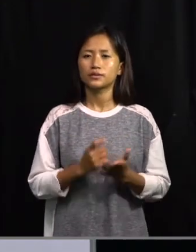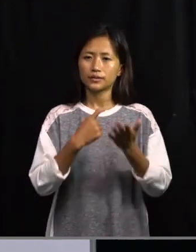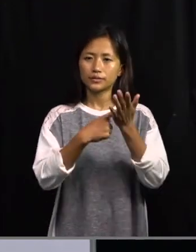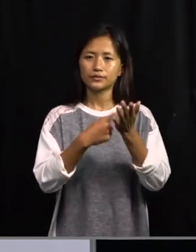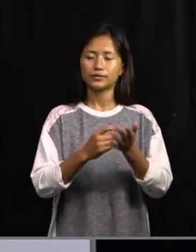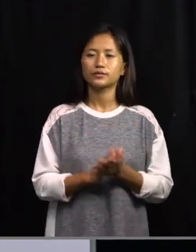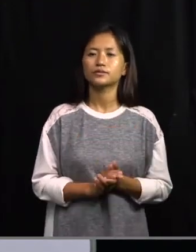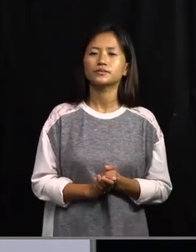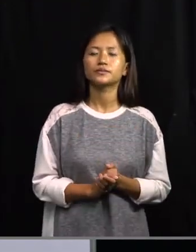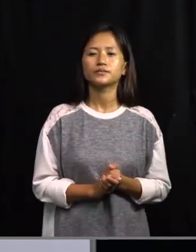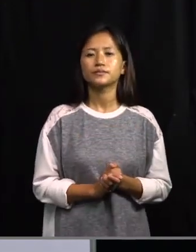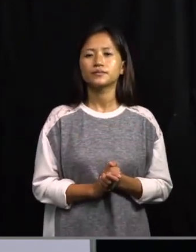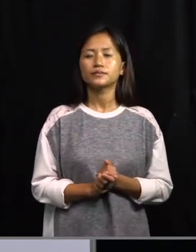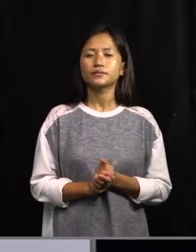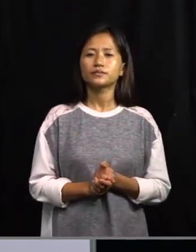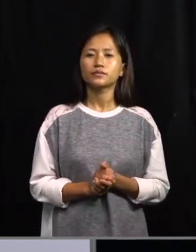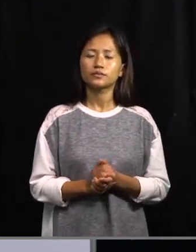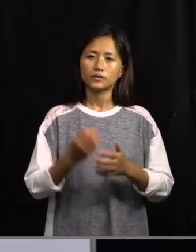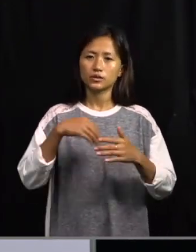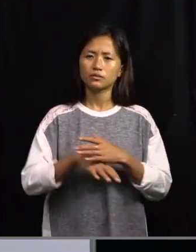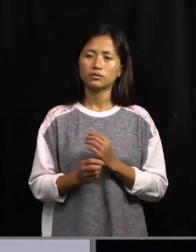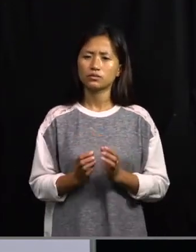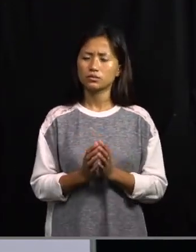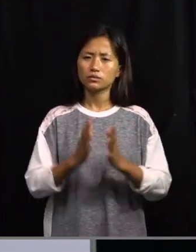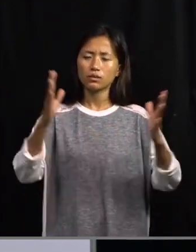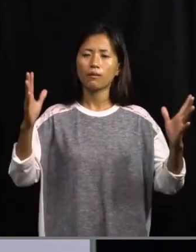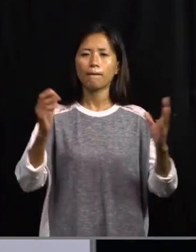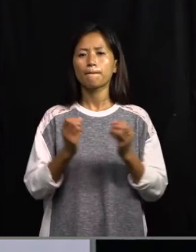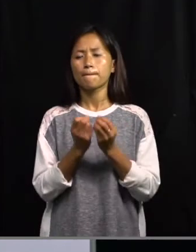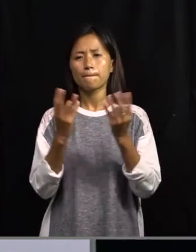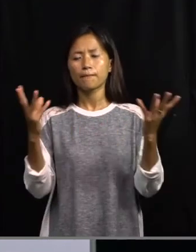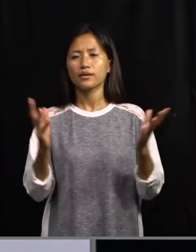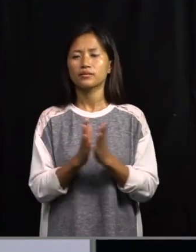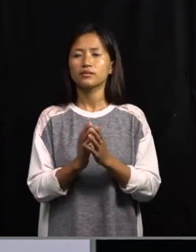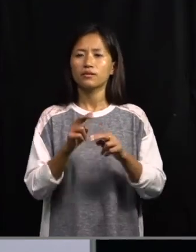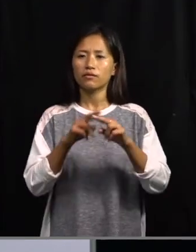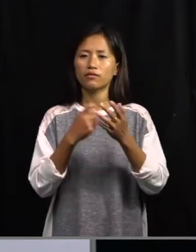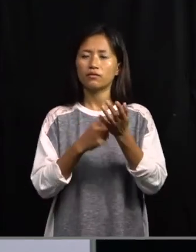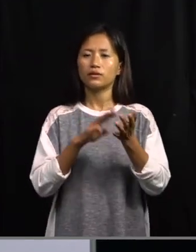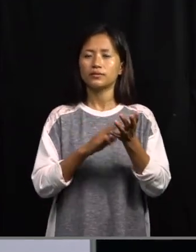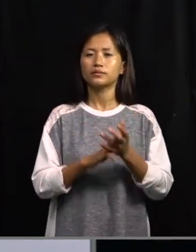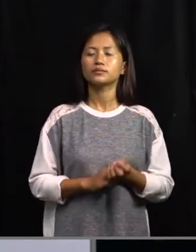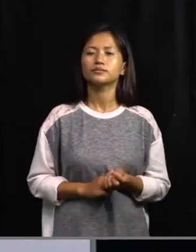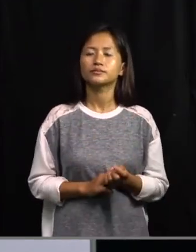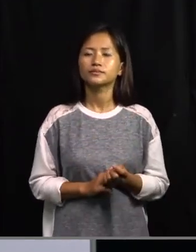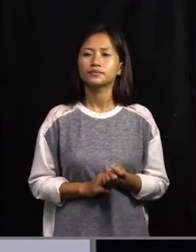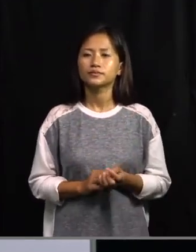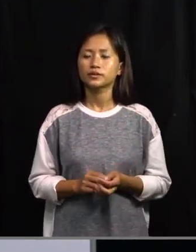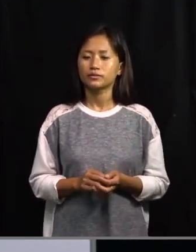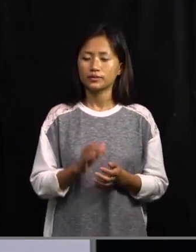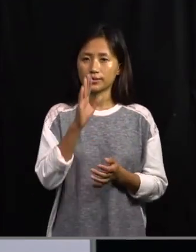earns non-tax revenue in so many forms. If you go to higher classes, you will come across so many, but they have